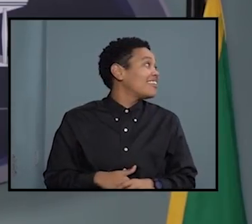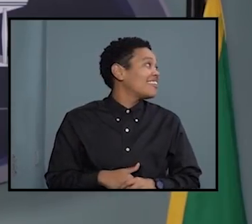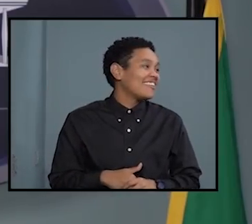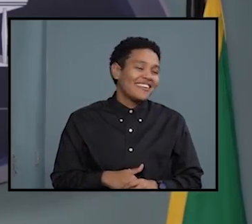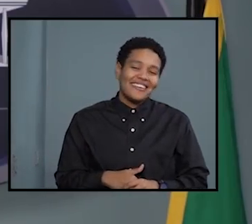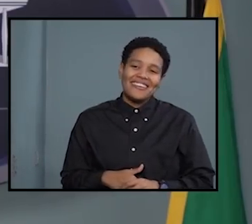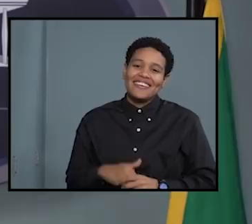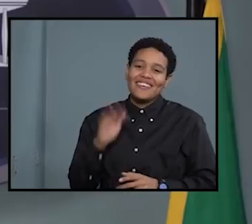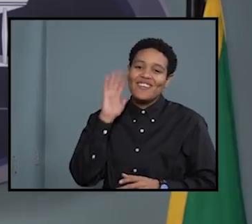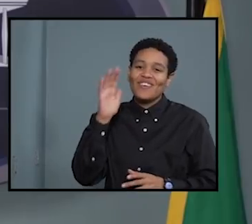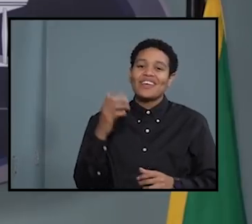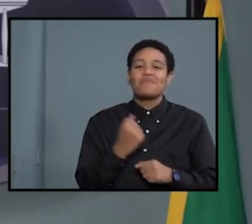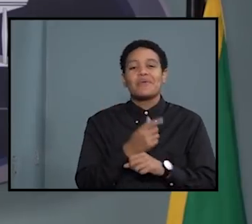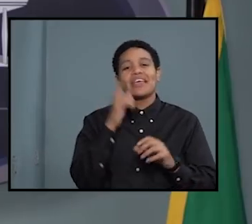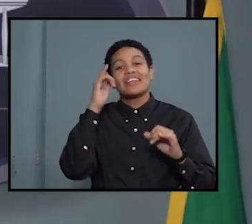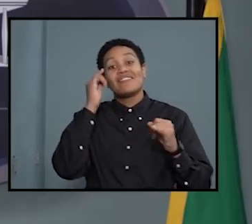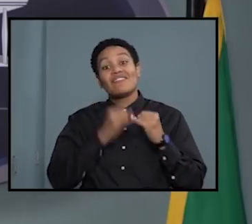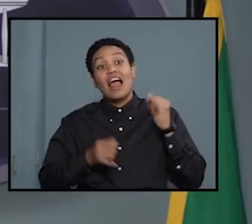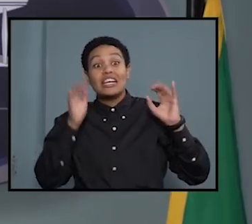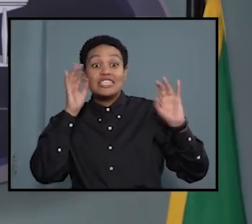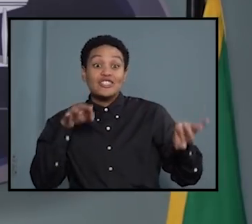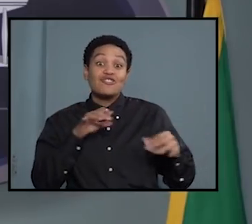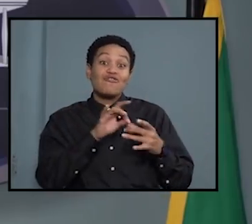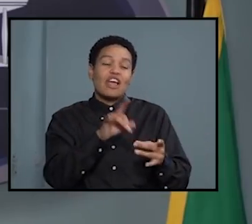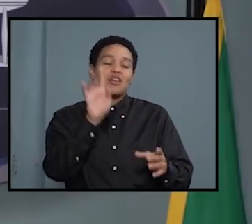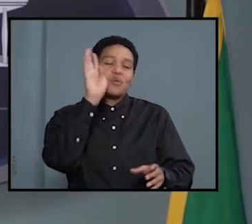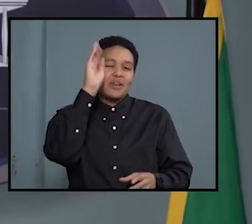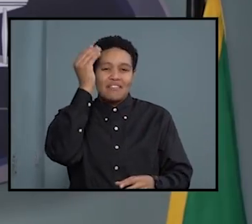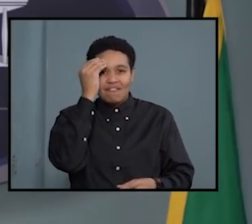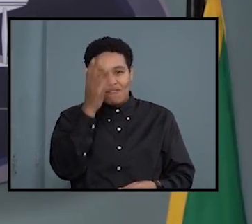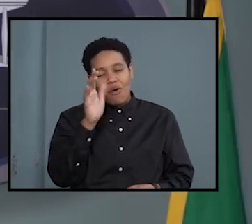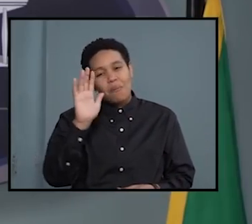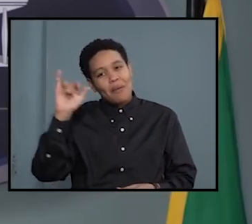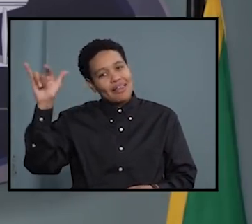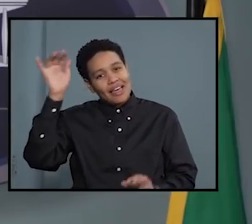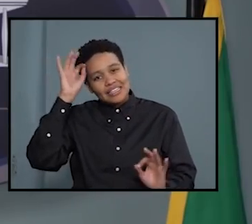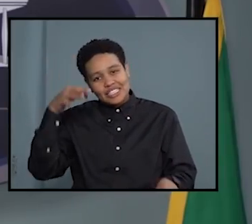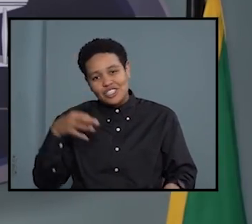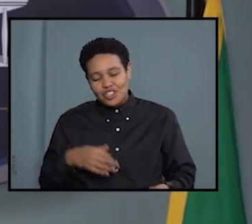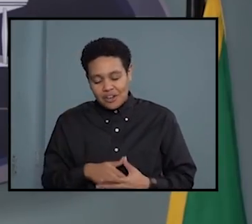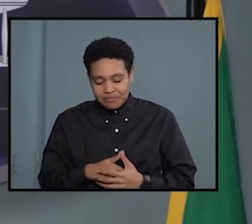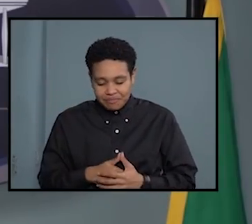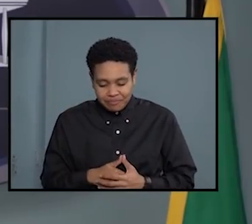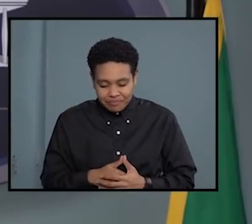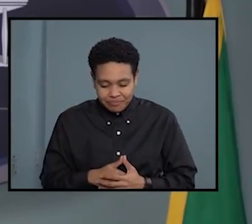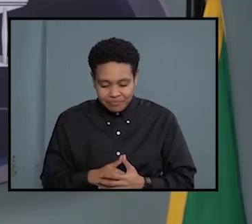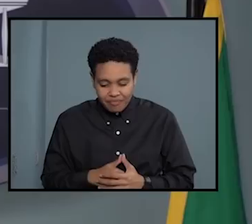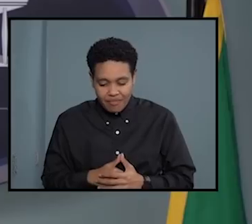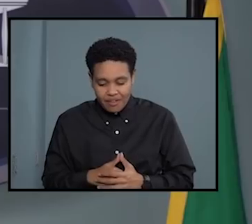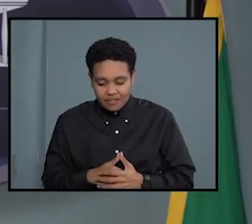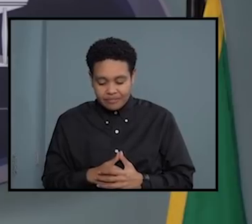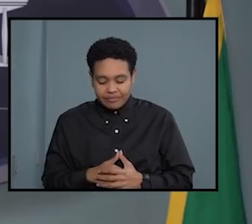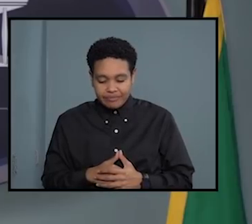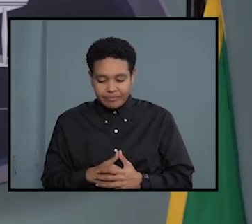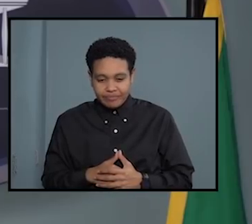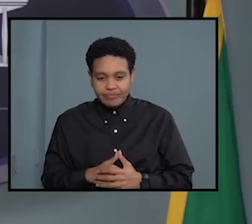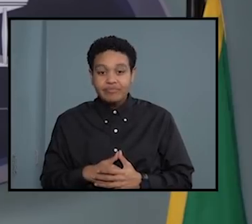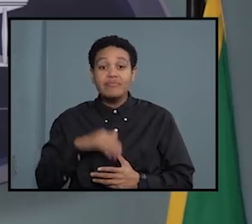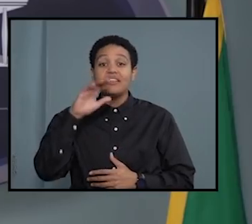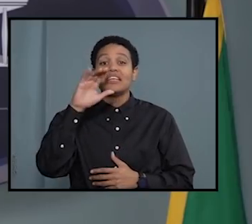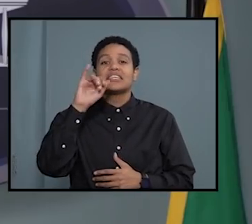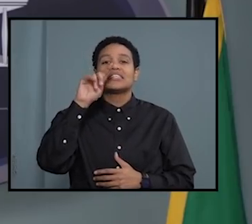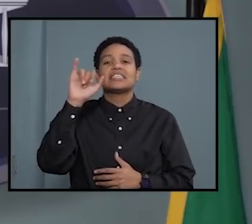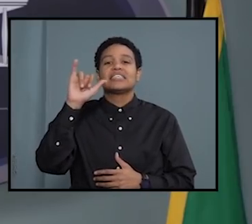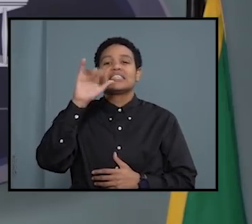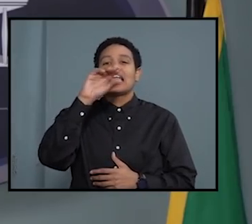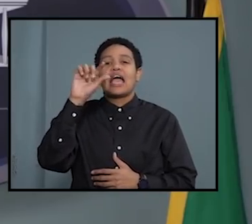finally make the decision, and you'll be guided by that decision. With respect to the City and Guilds